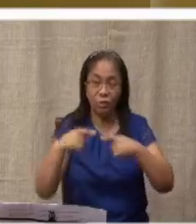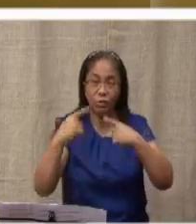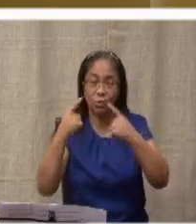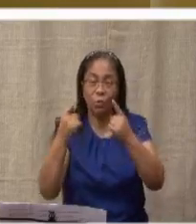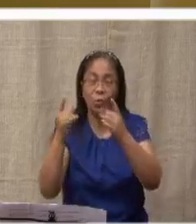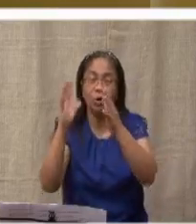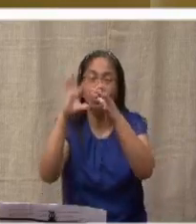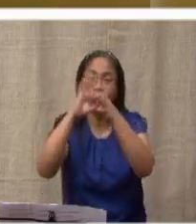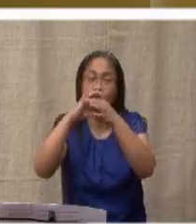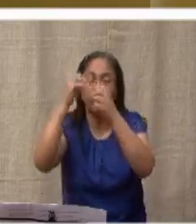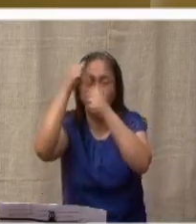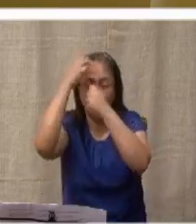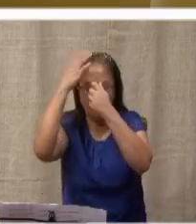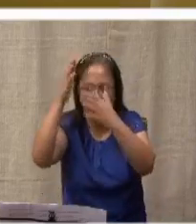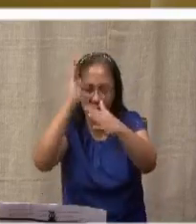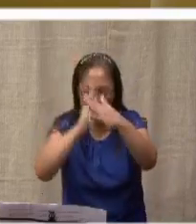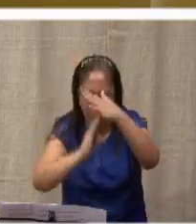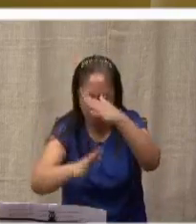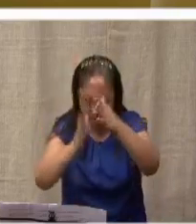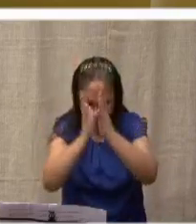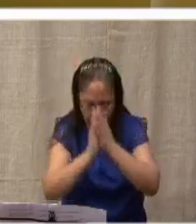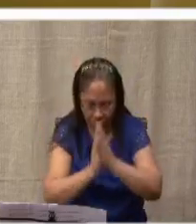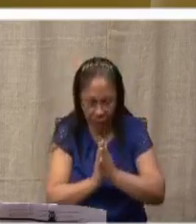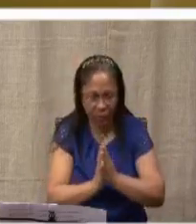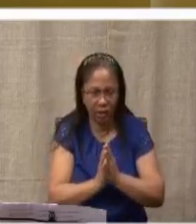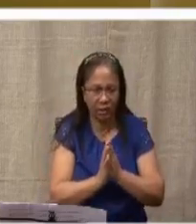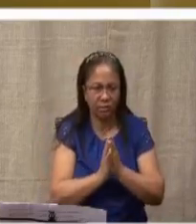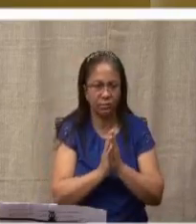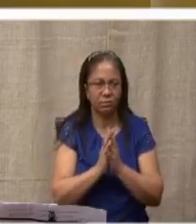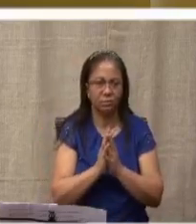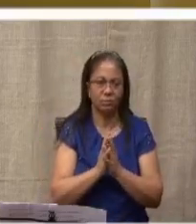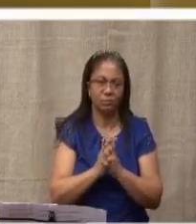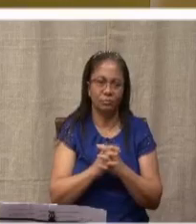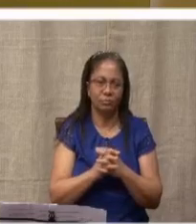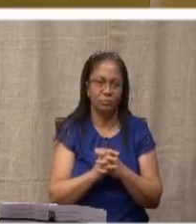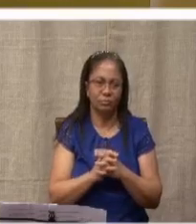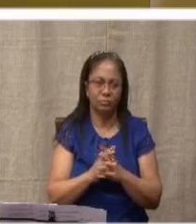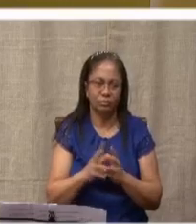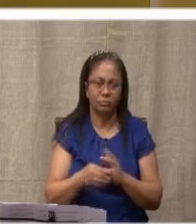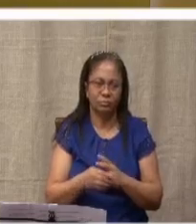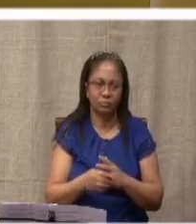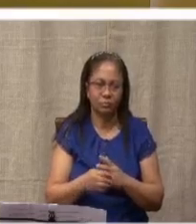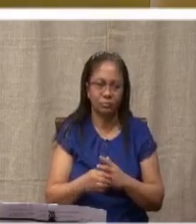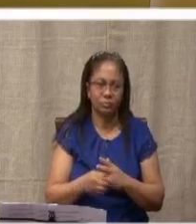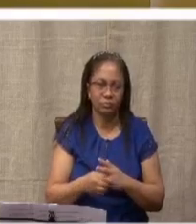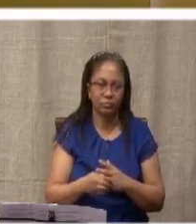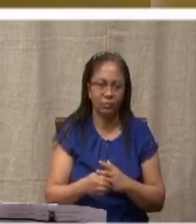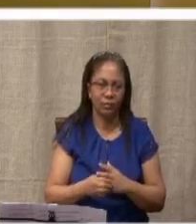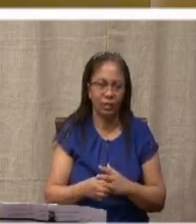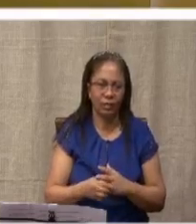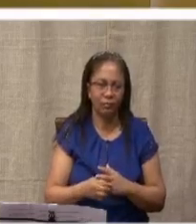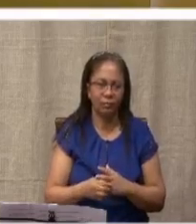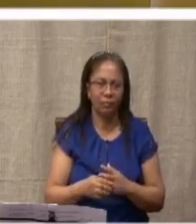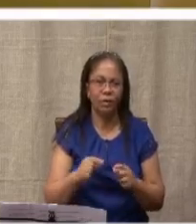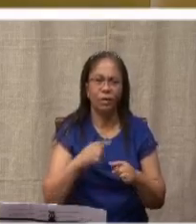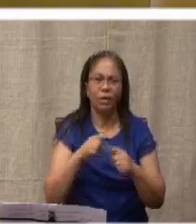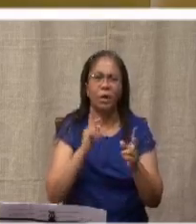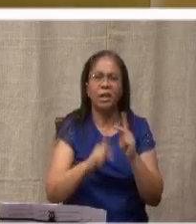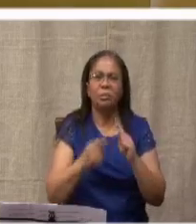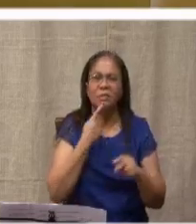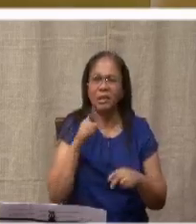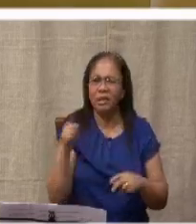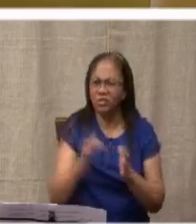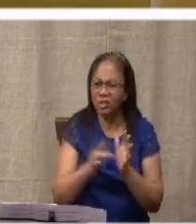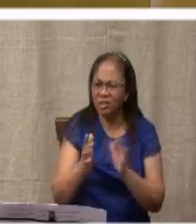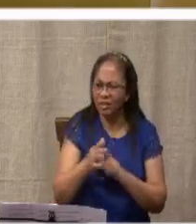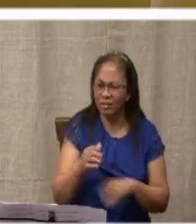humility he goes back to the father and he communes with the father and and when they say to him simon and the other